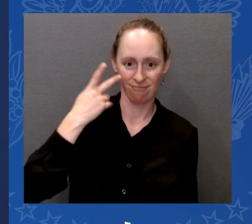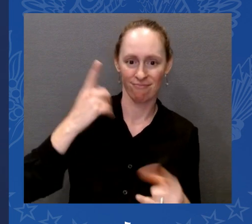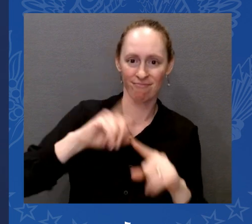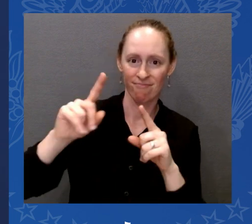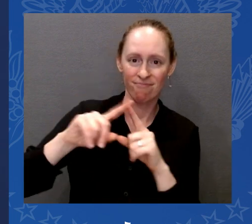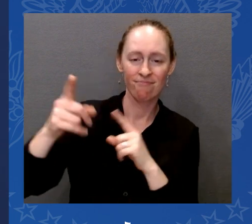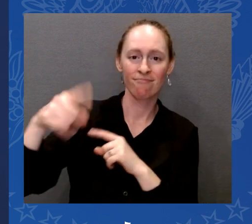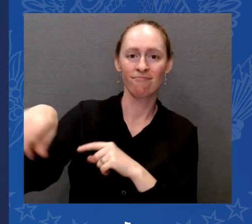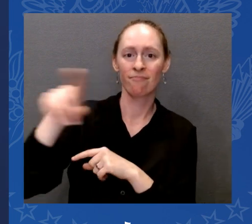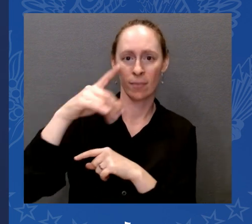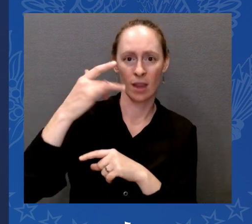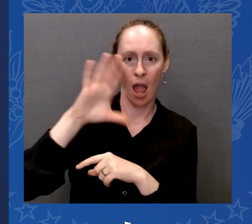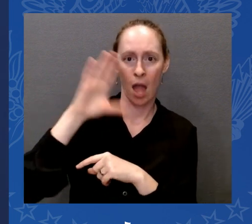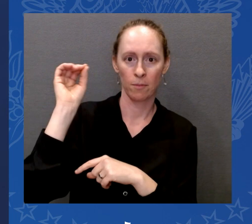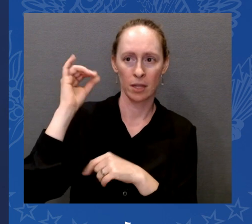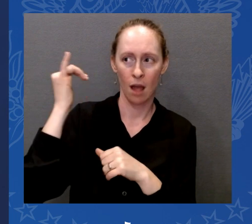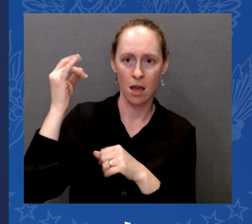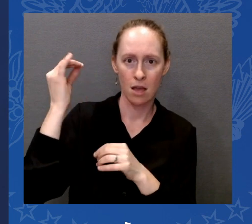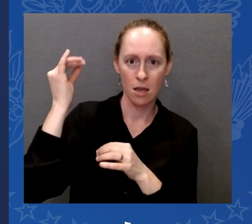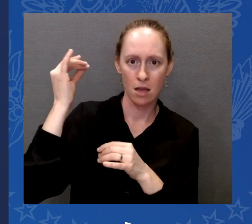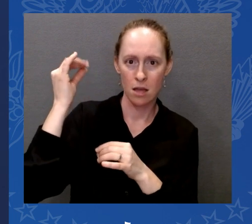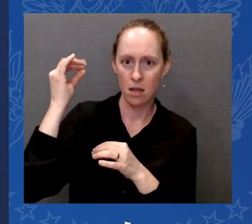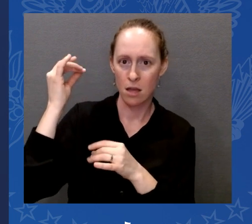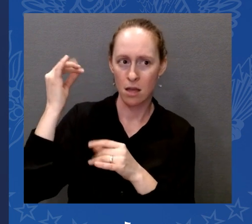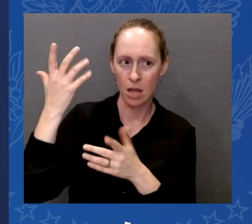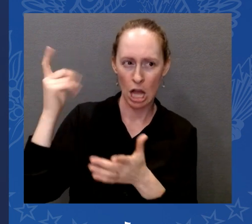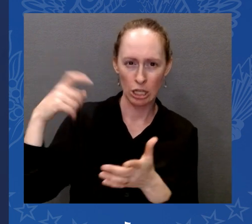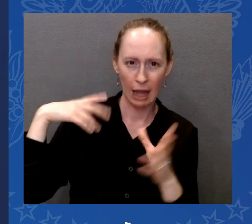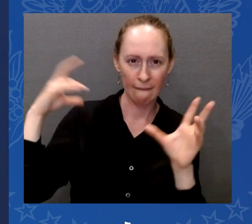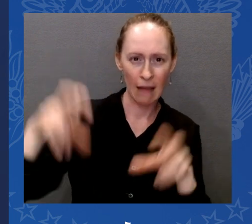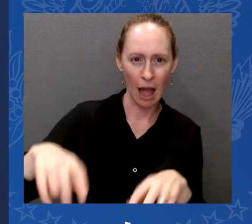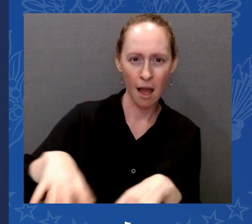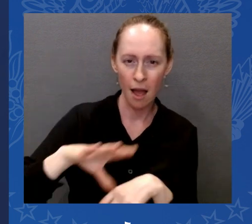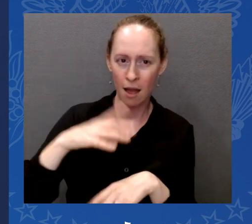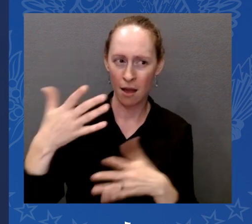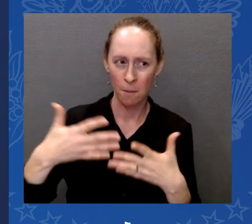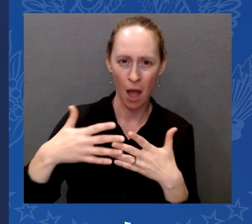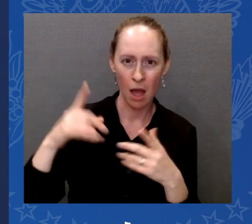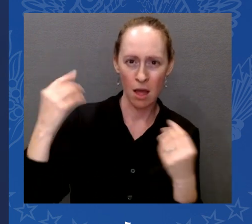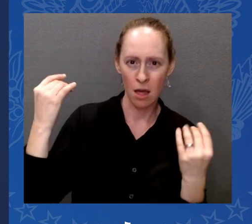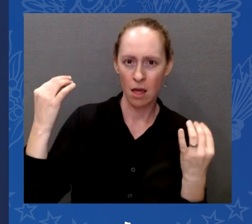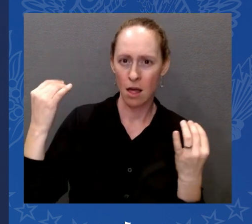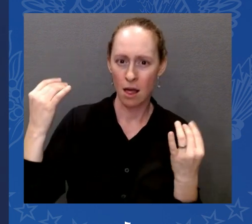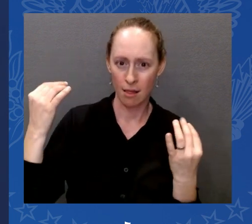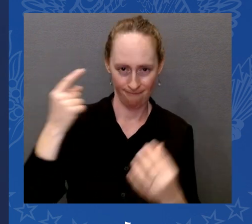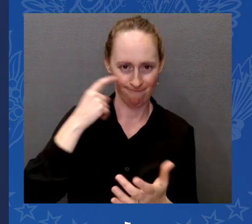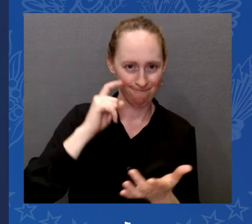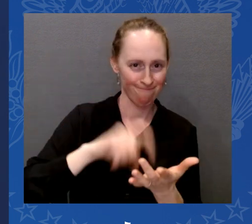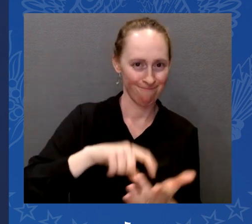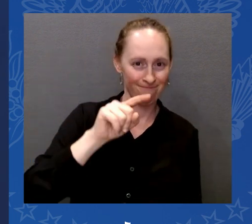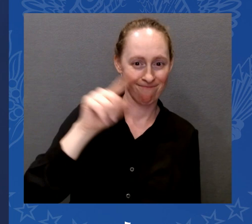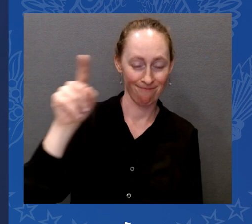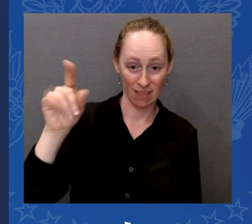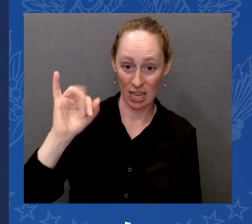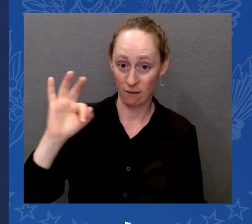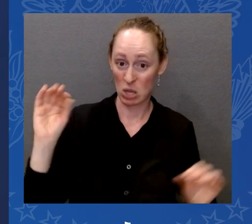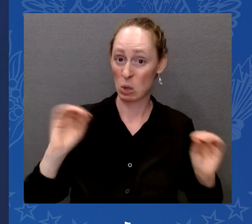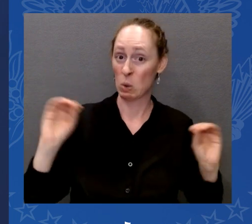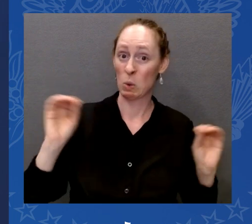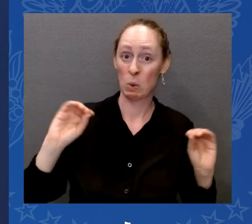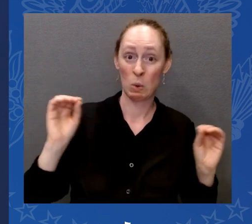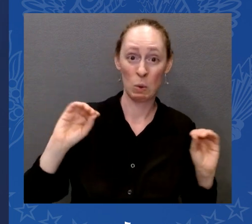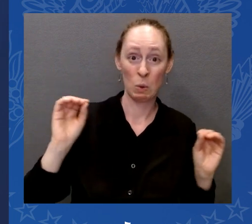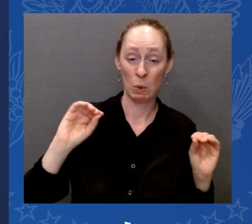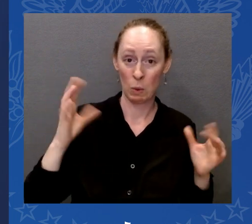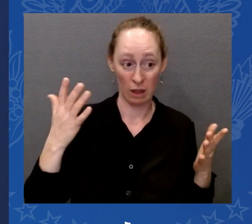incentives. Without the CHIPS and Science Bill, this celebration of new investment would be happening somewhere, but they would all be overseas,